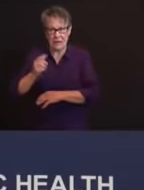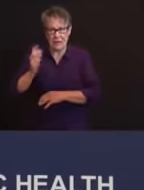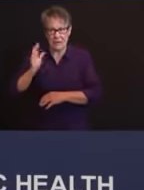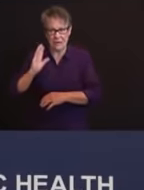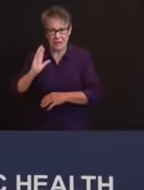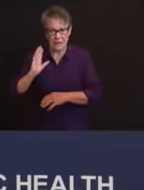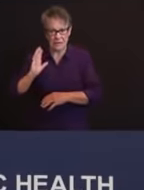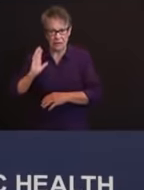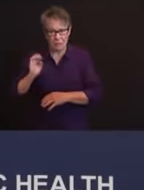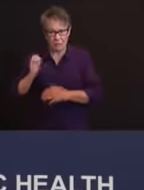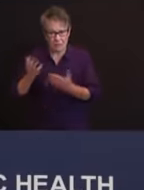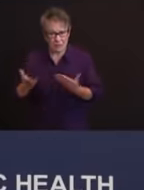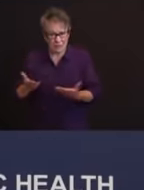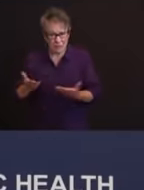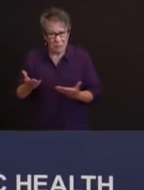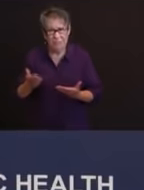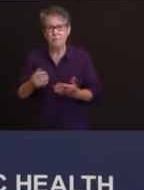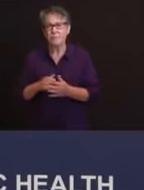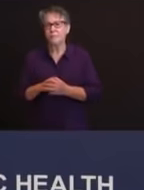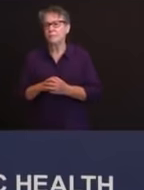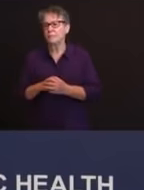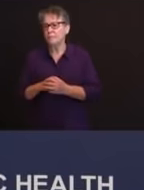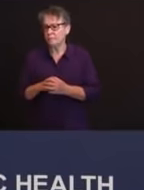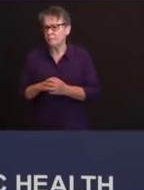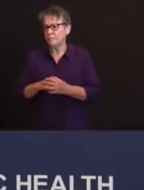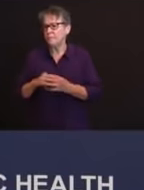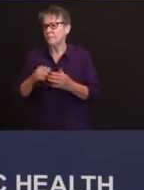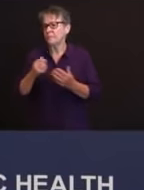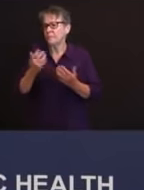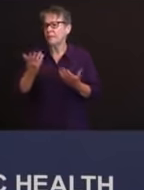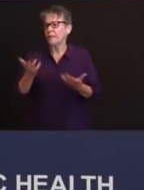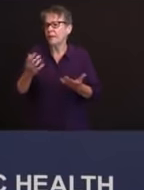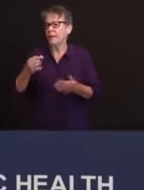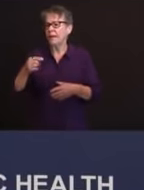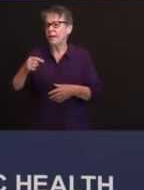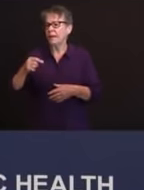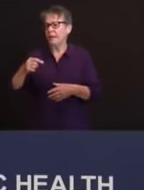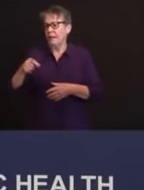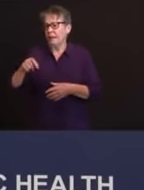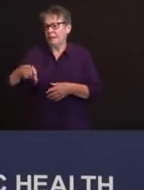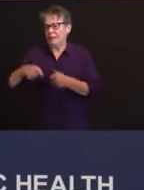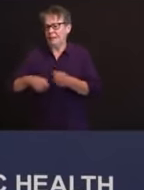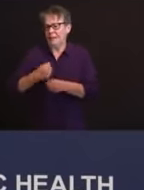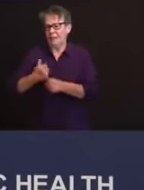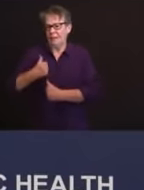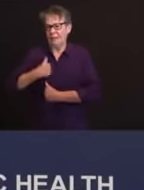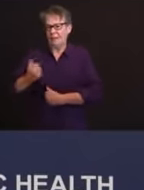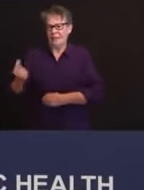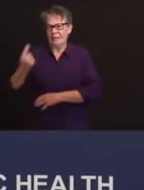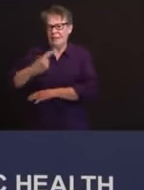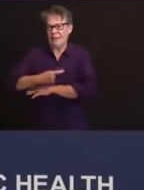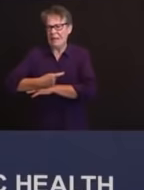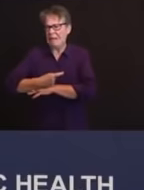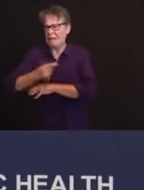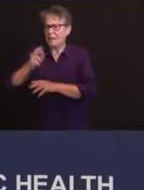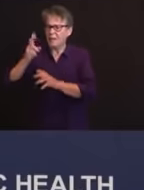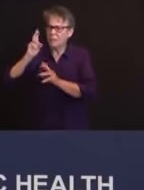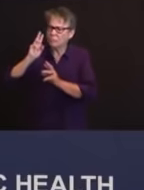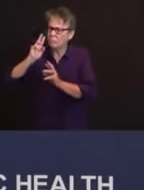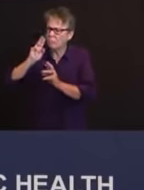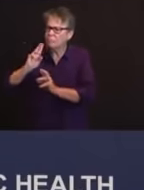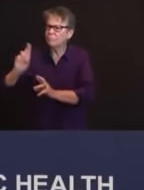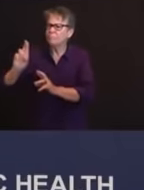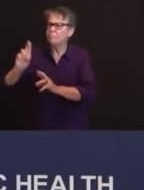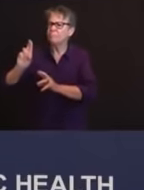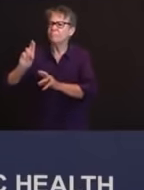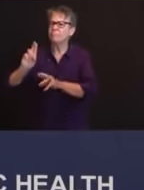of them. This year we're doing the Veterans Day normal commemoration service. It's virtual. I